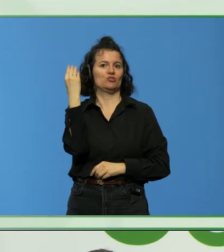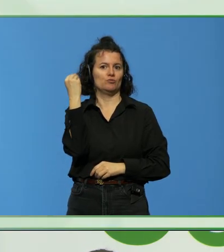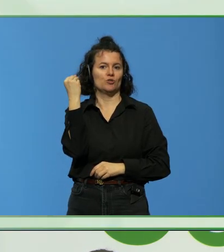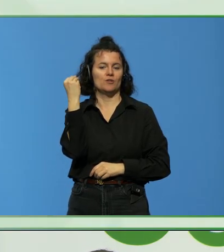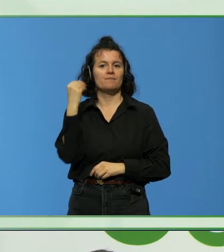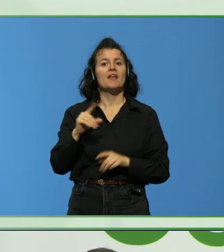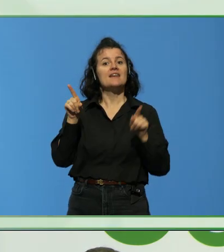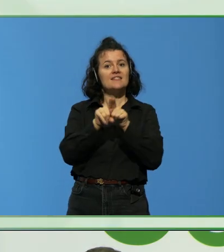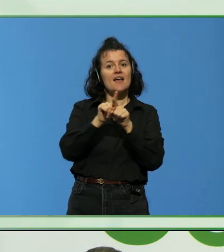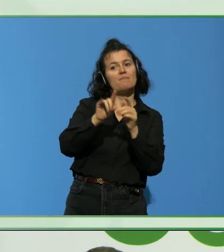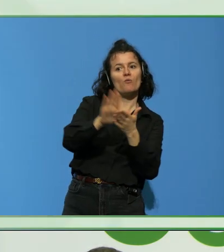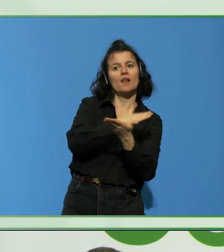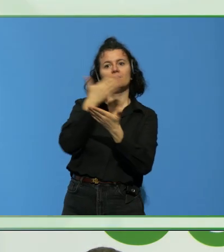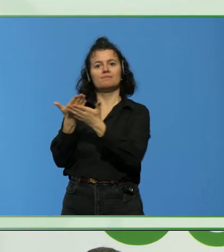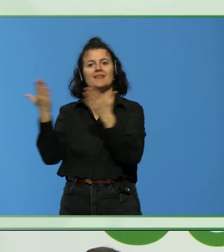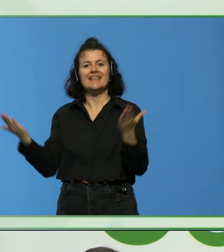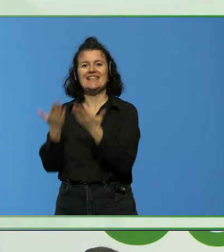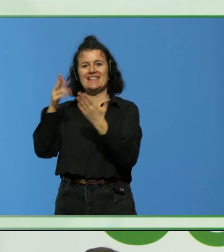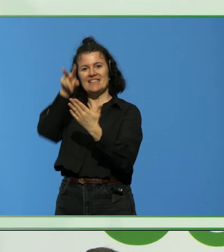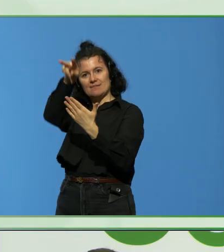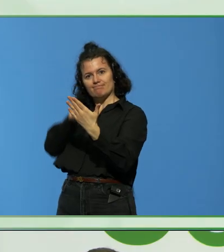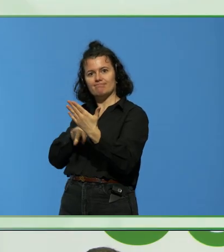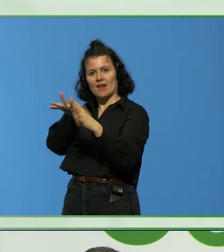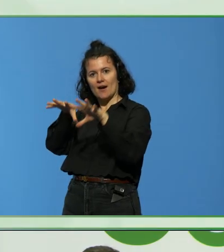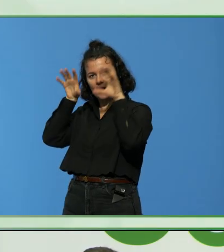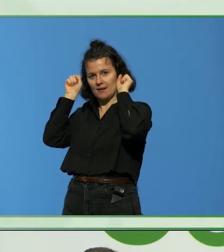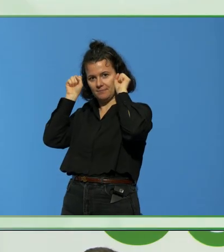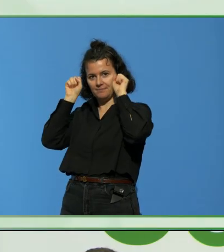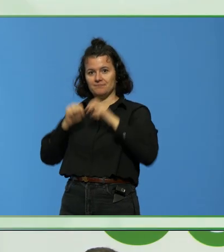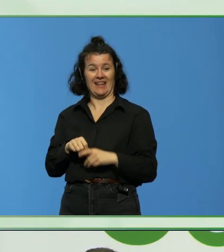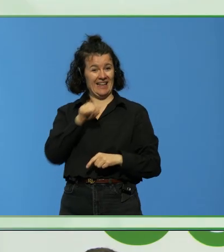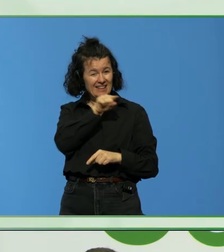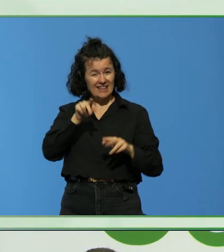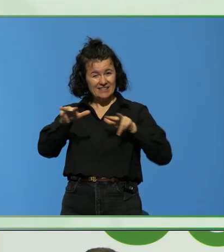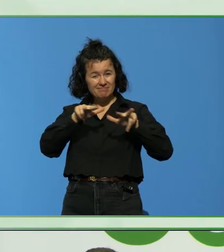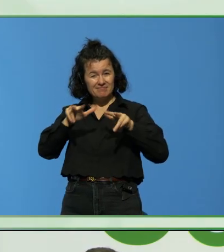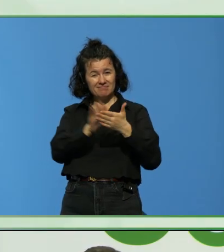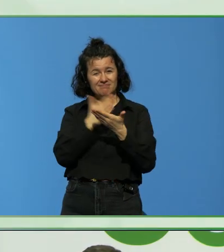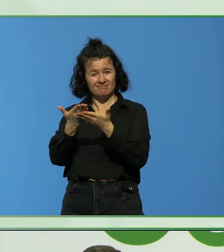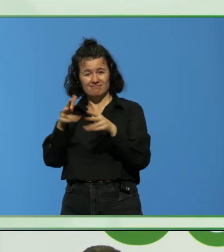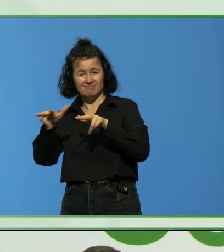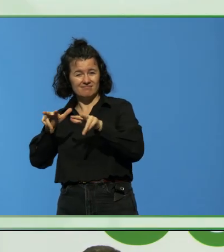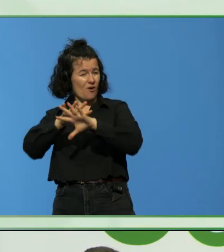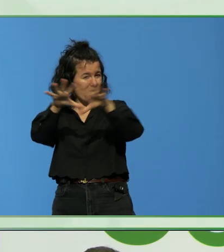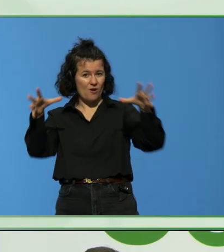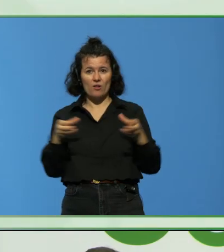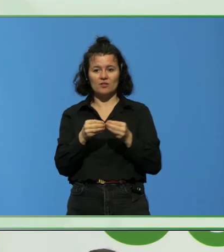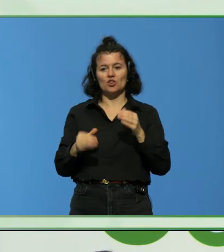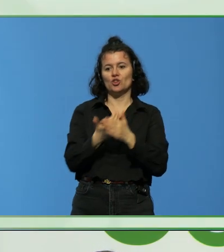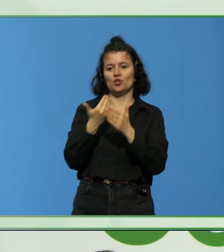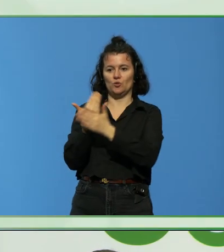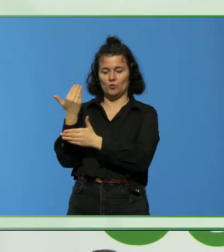language. And that's also new, an Accessify app, an AI-based plug-in and play